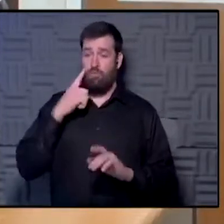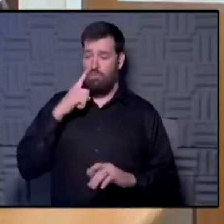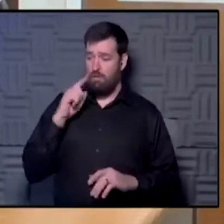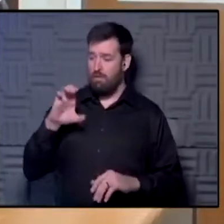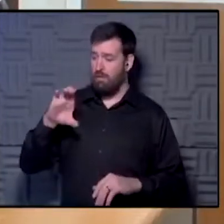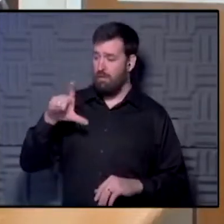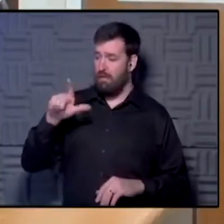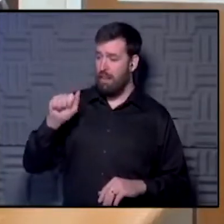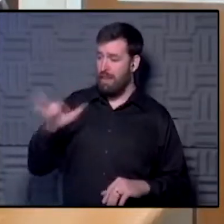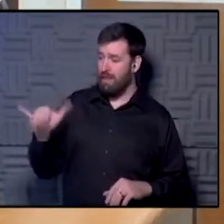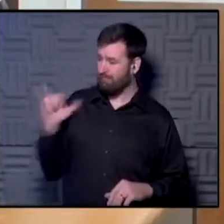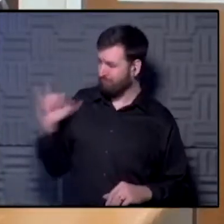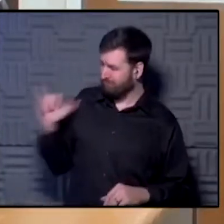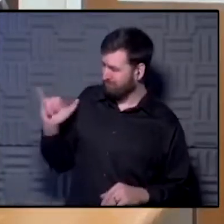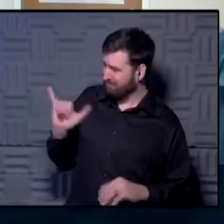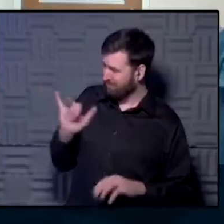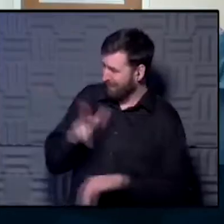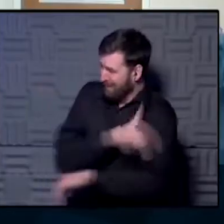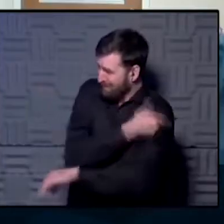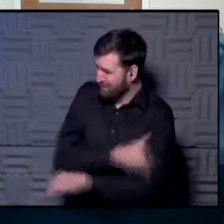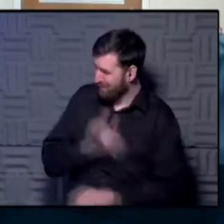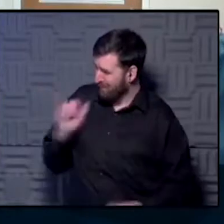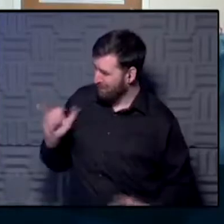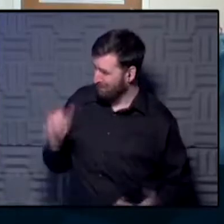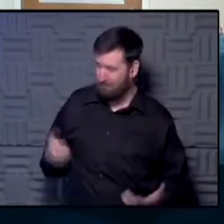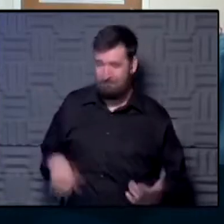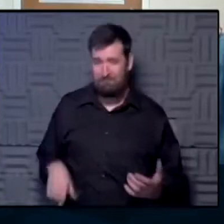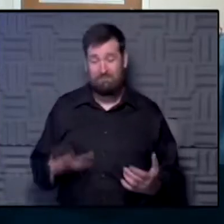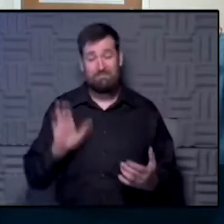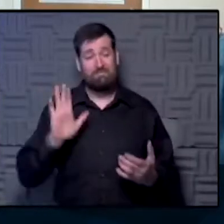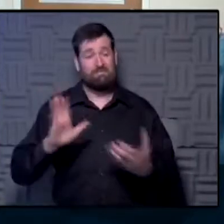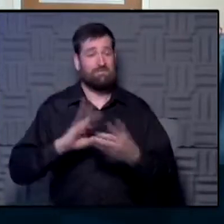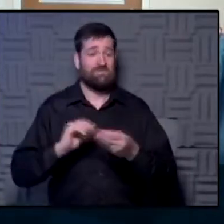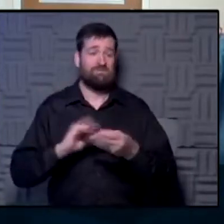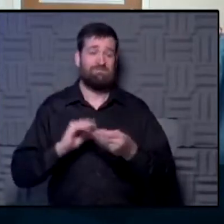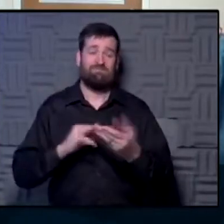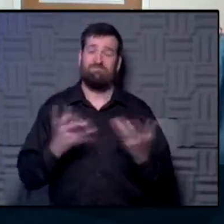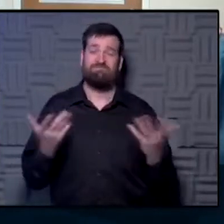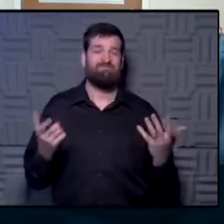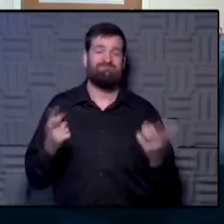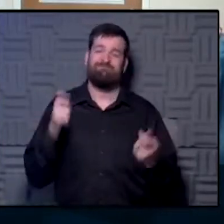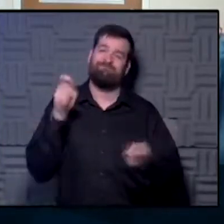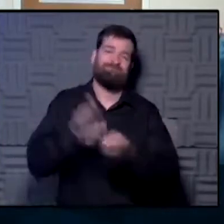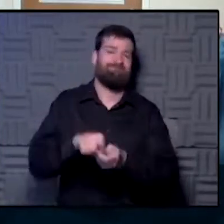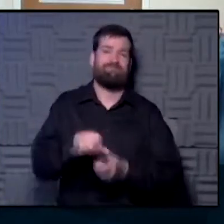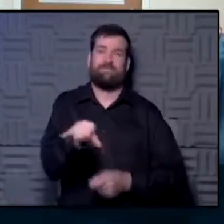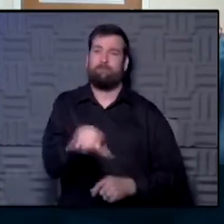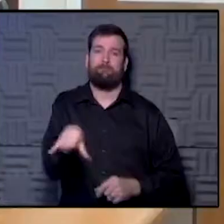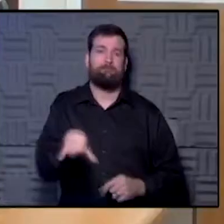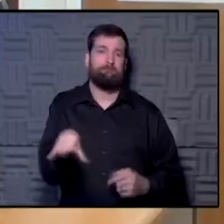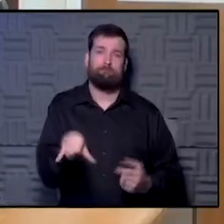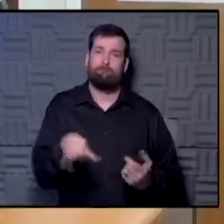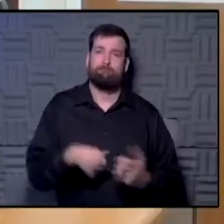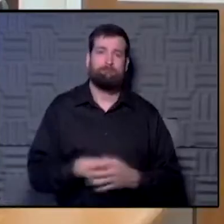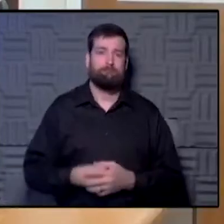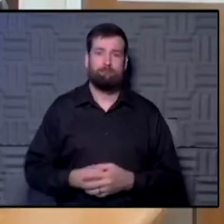same hospital because what he has said is exactly what we are